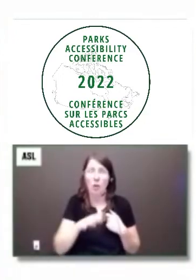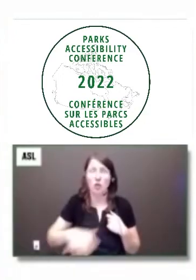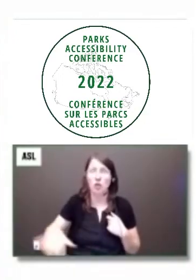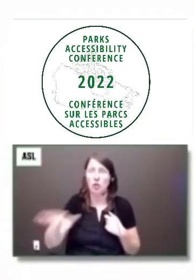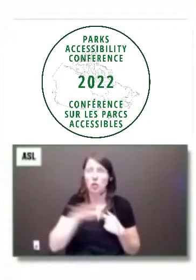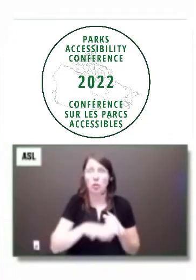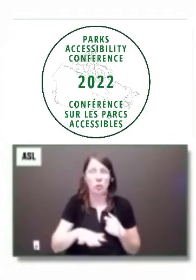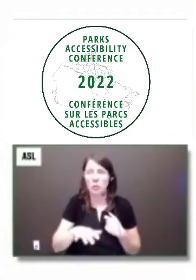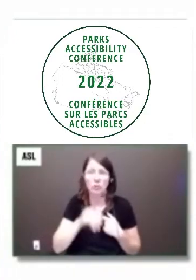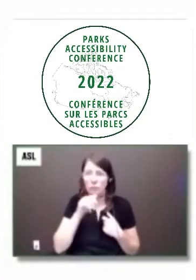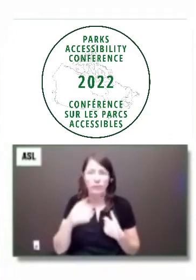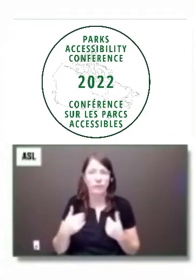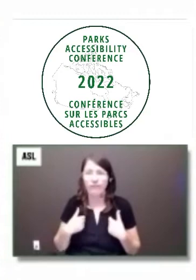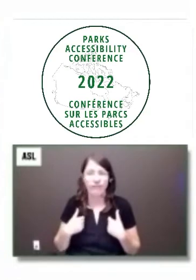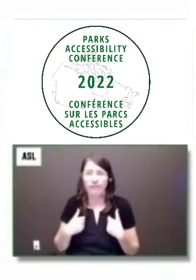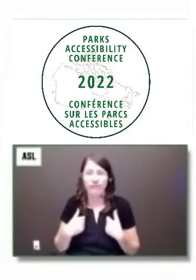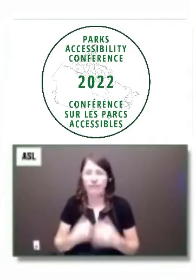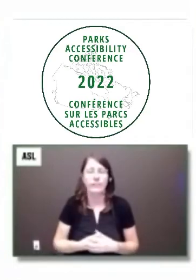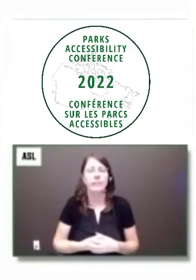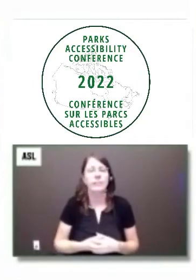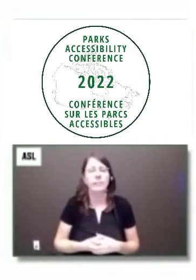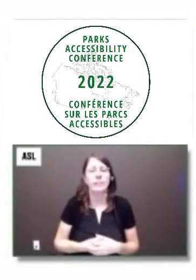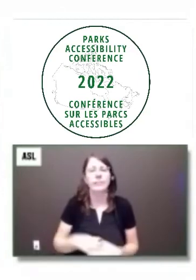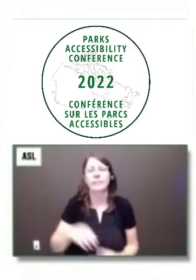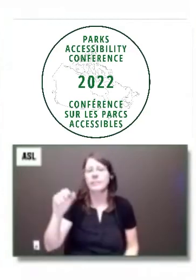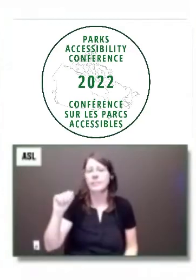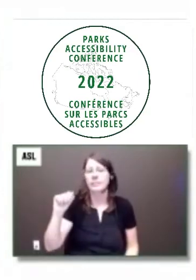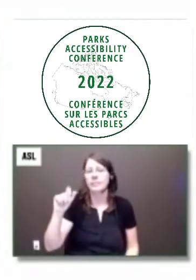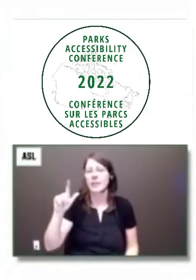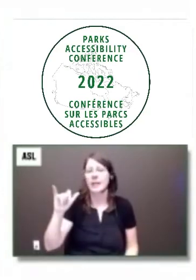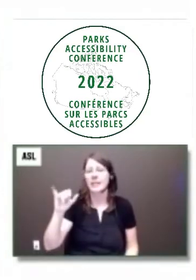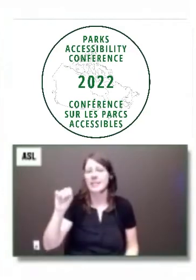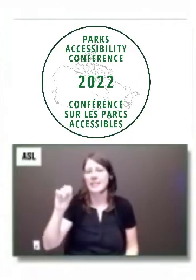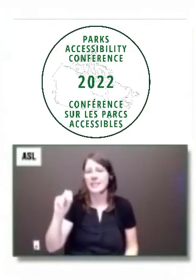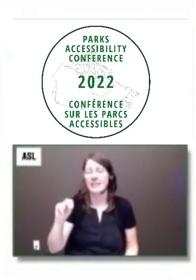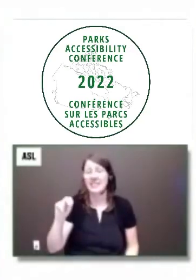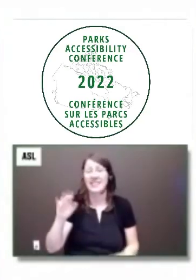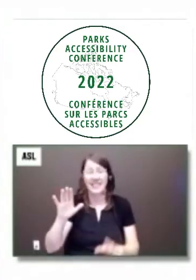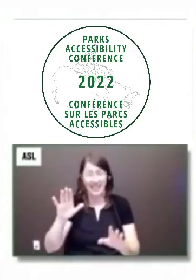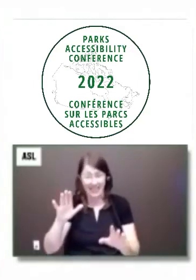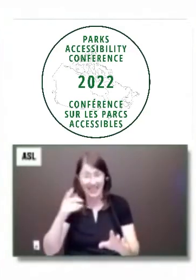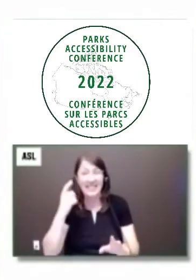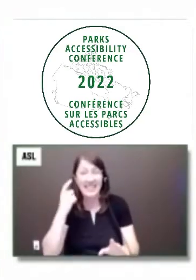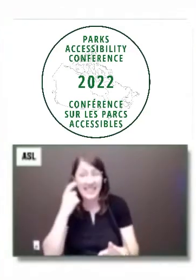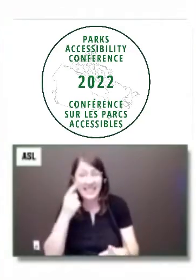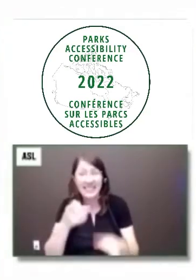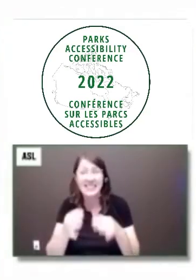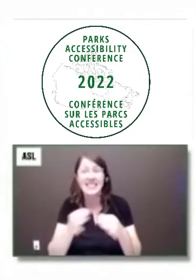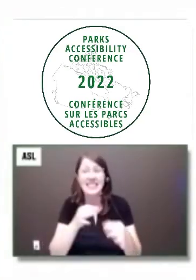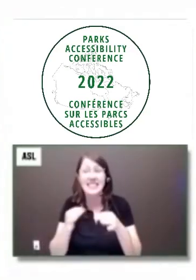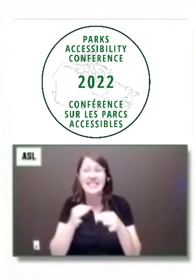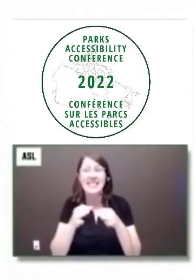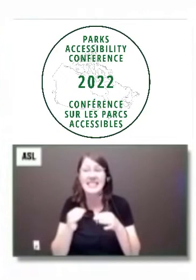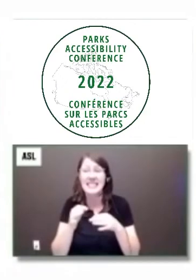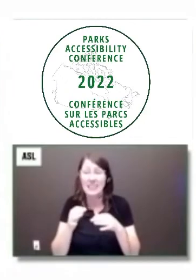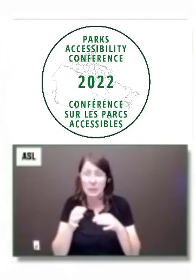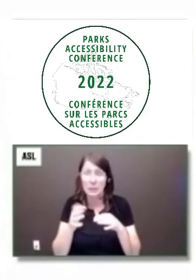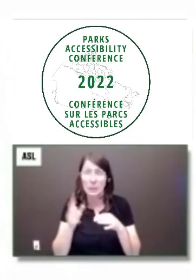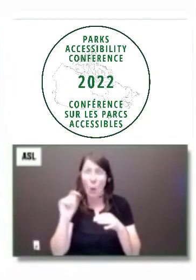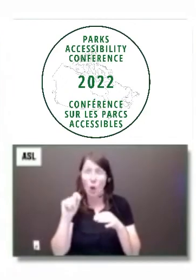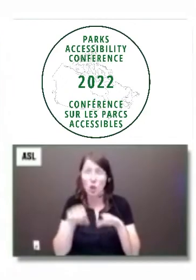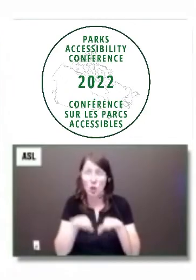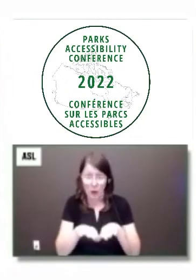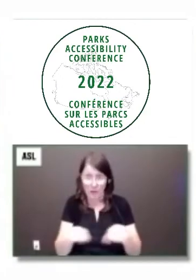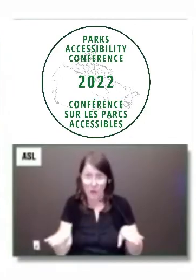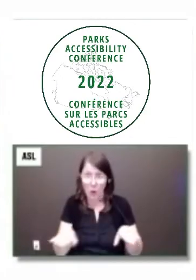Fair. I totally feel you about the state of some of the washroom floors and stuff, especially in parks where things get muddy and